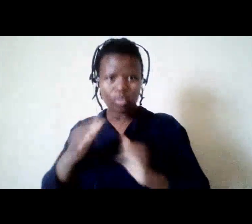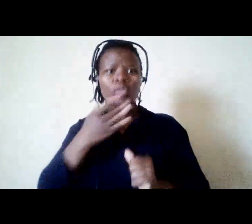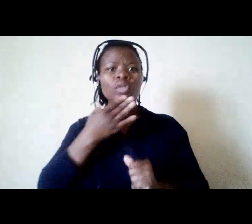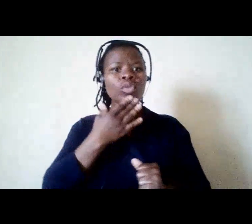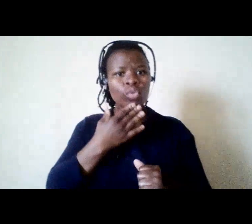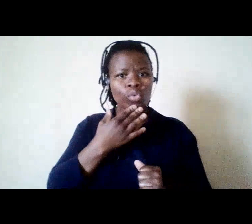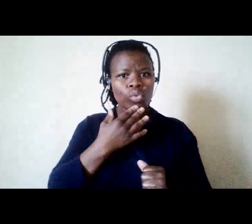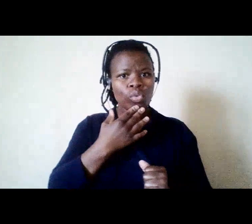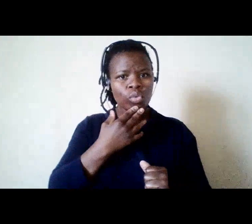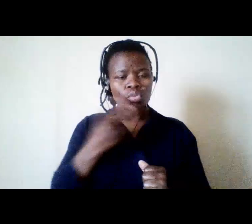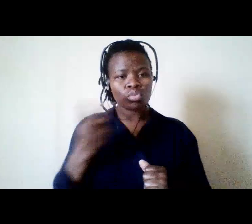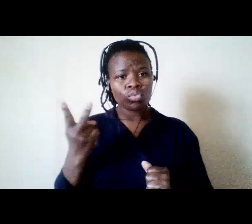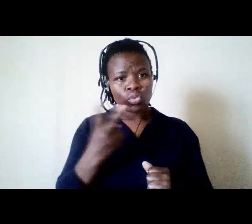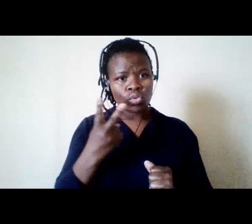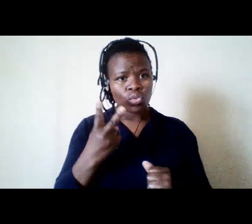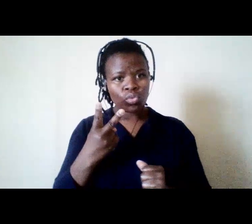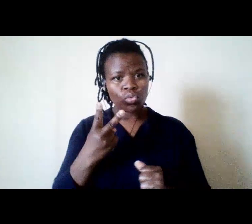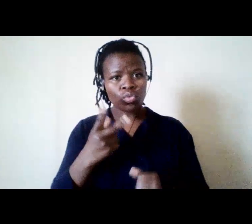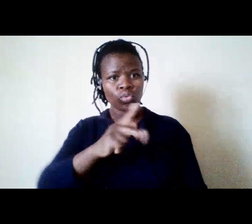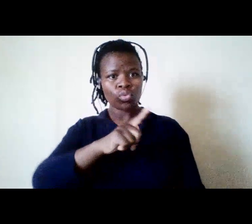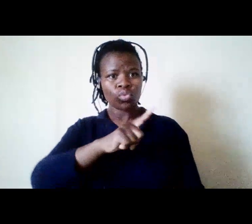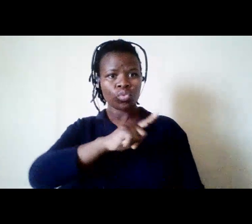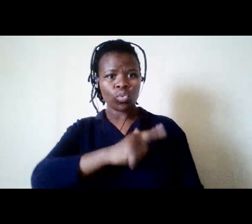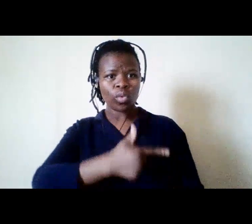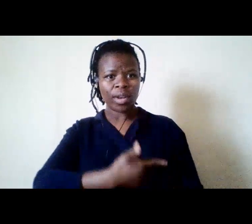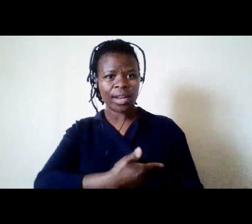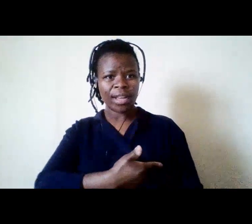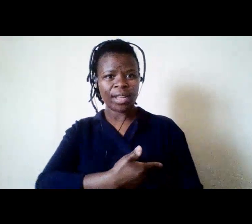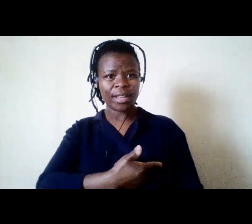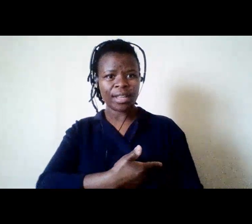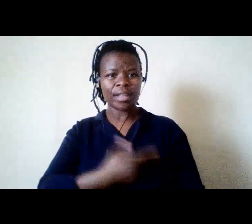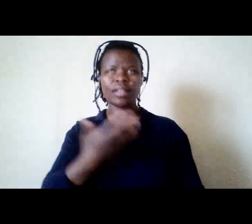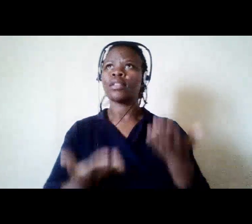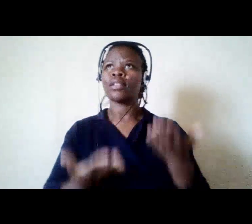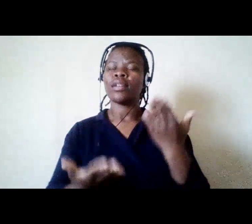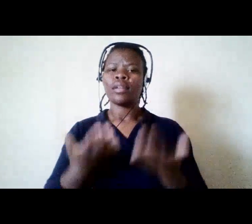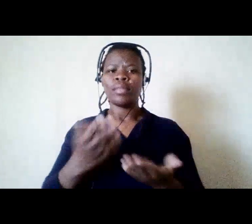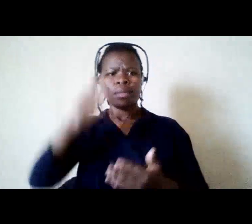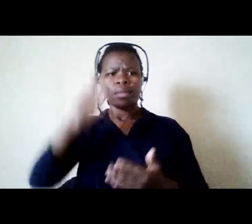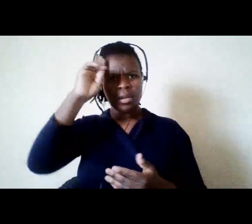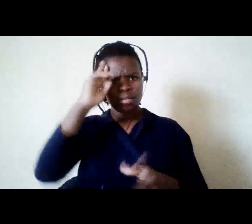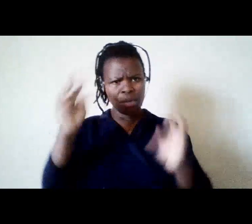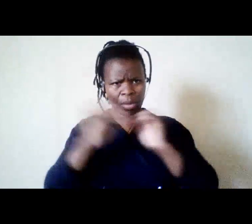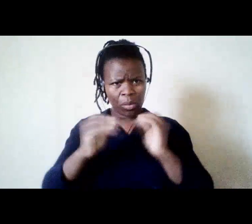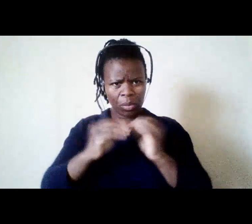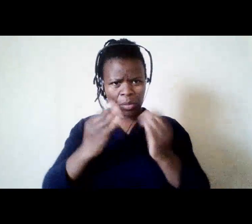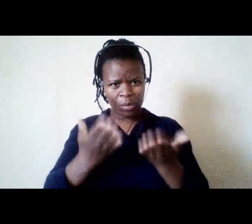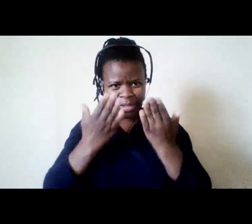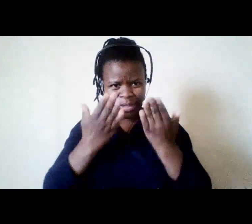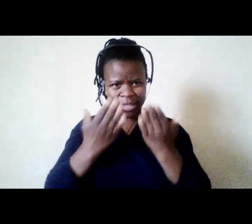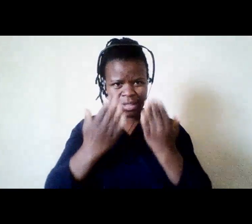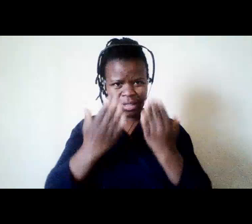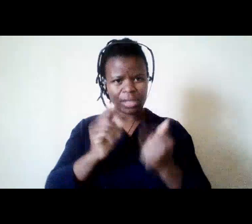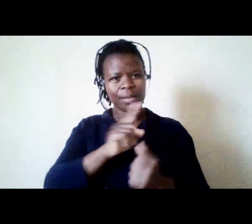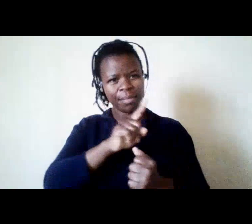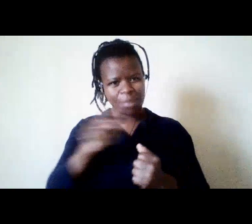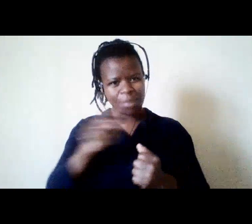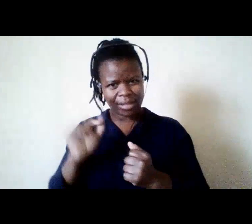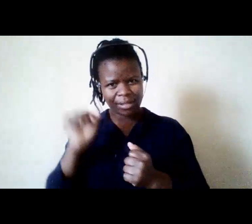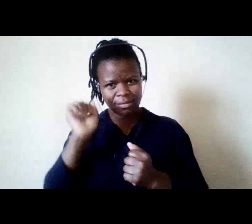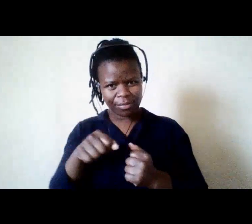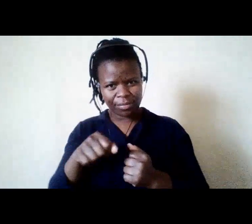ladies, I think they had, I can't remember the study completely, but I know she did a study